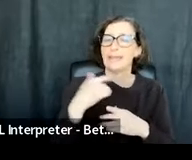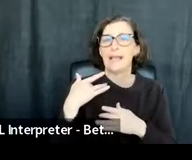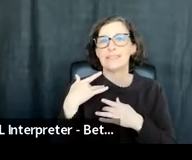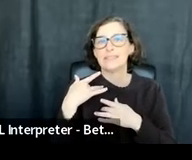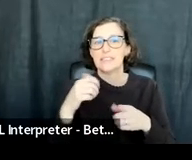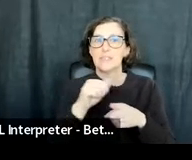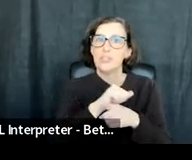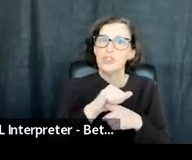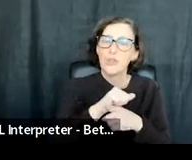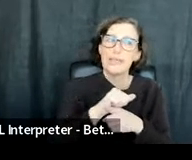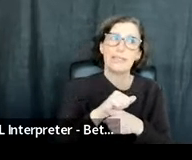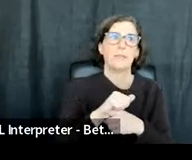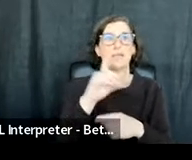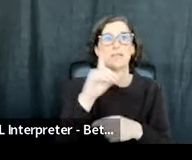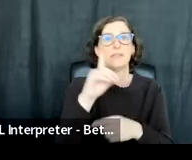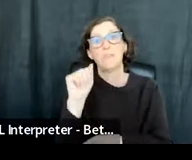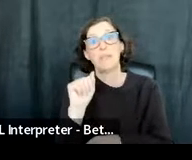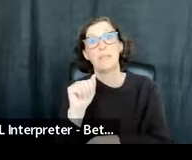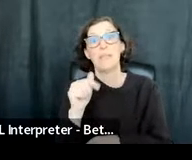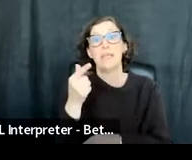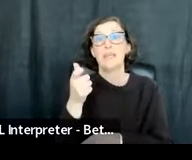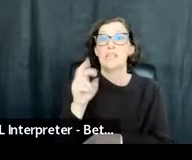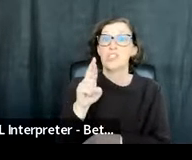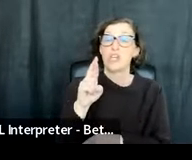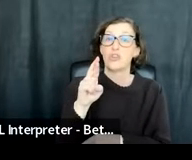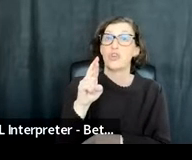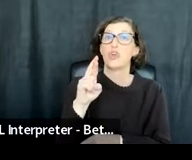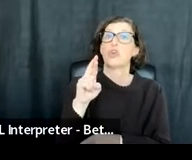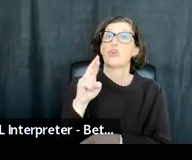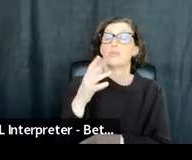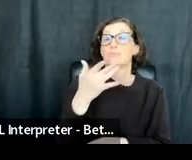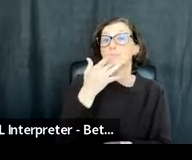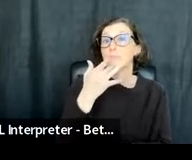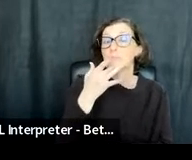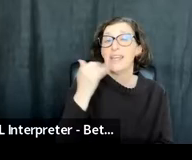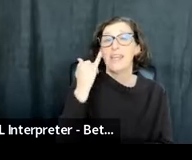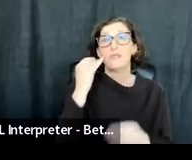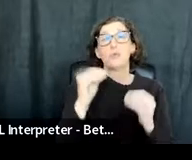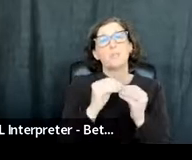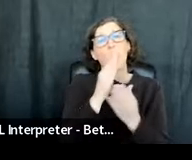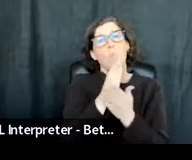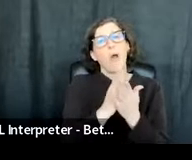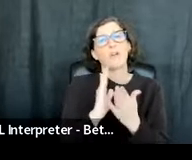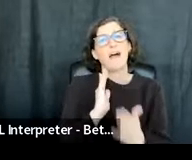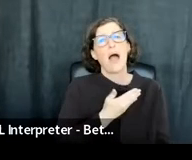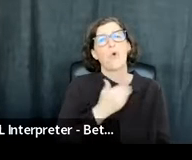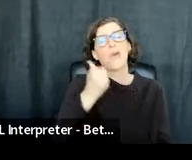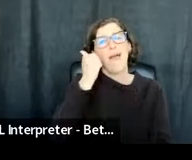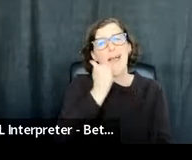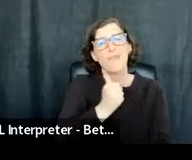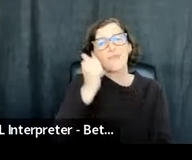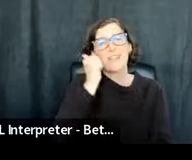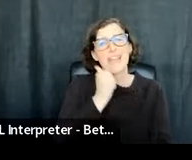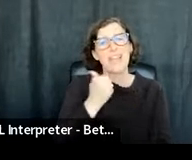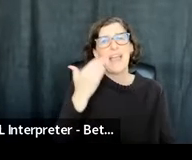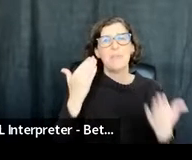but gender orientation. If it were more a part of our everyday, then it might not be quite as